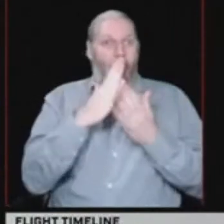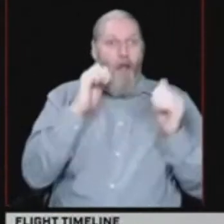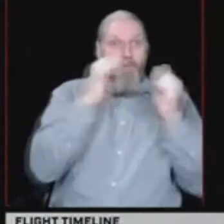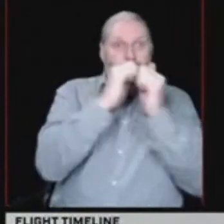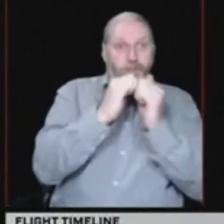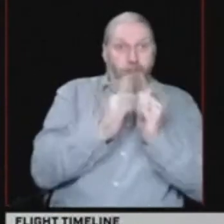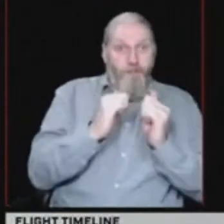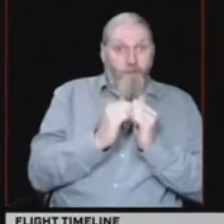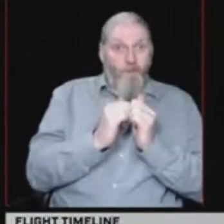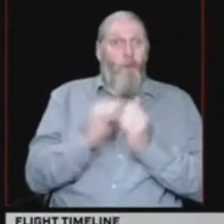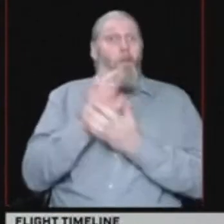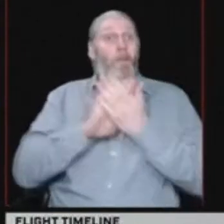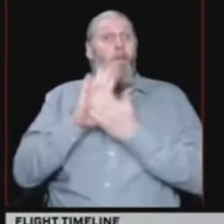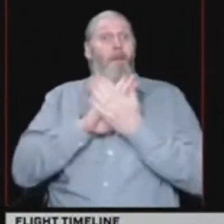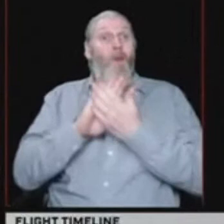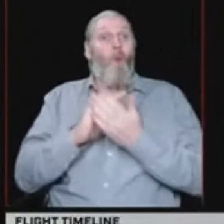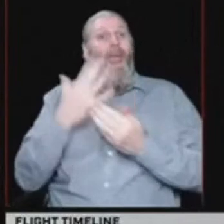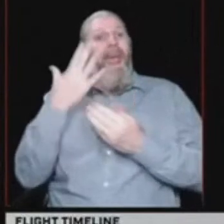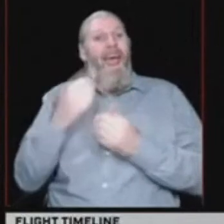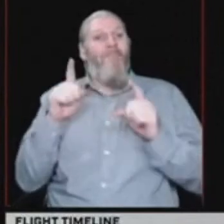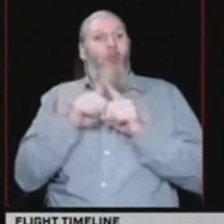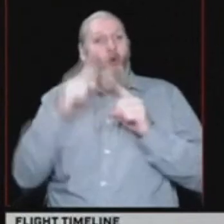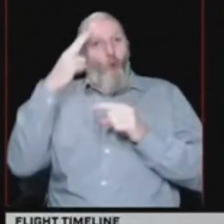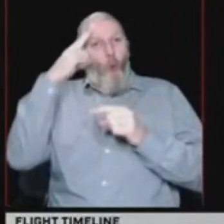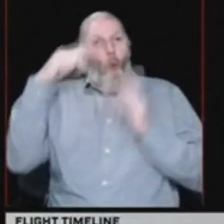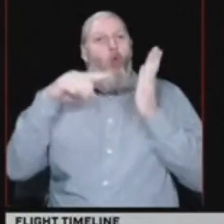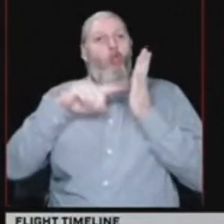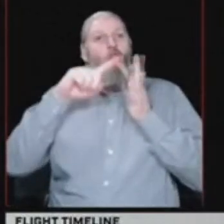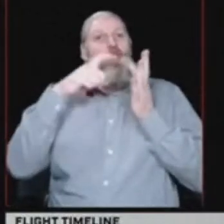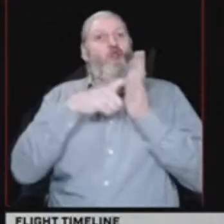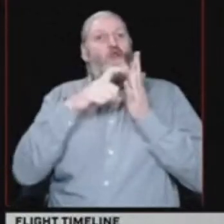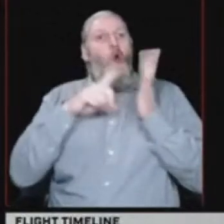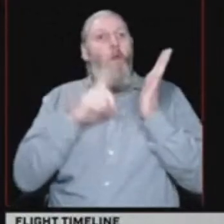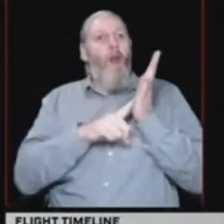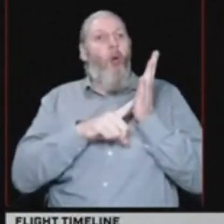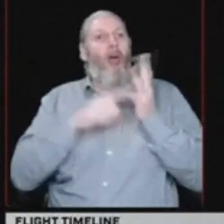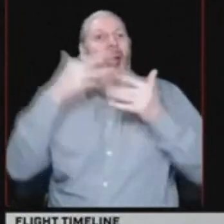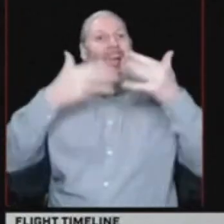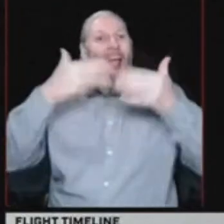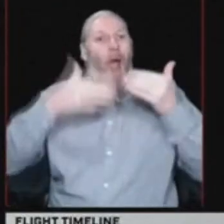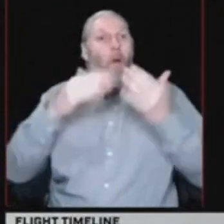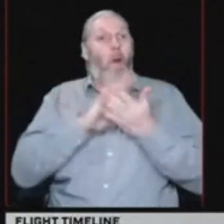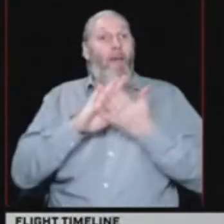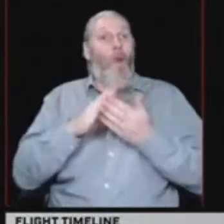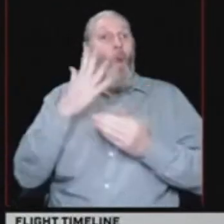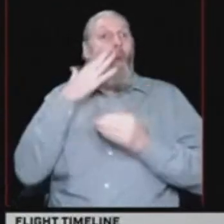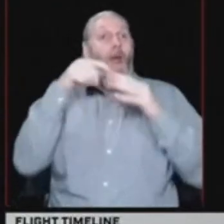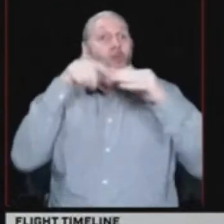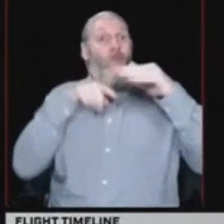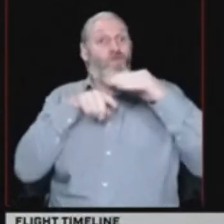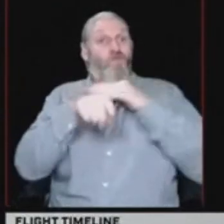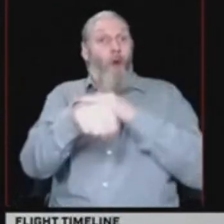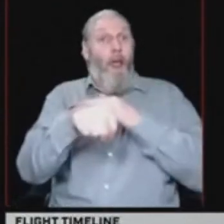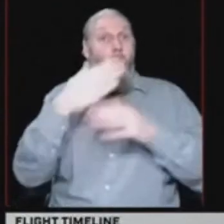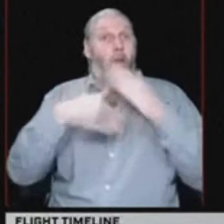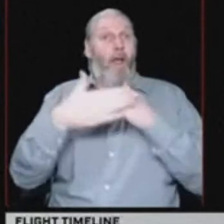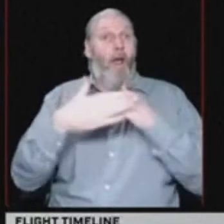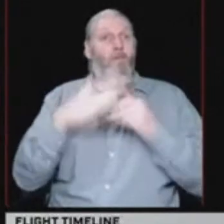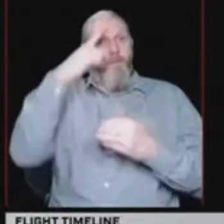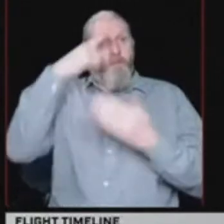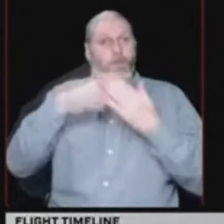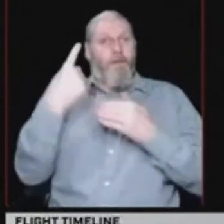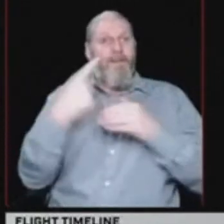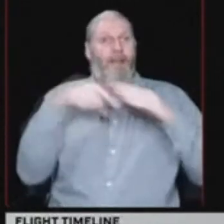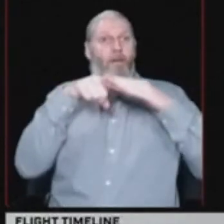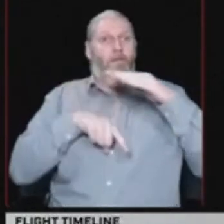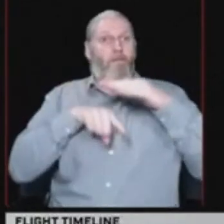an autonomous mode. We did have some questions on the YouTube stream that I want to address. Some folks saying this is actually the second